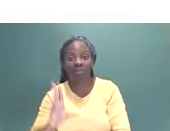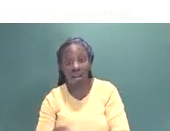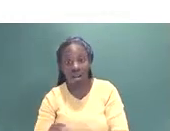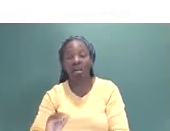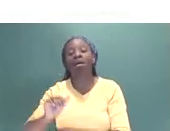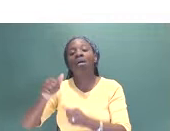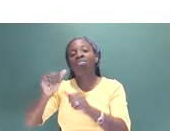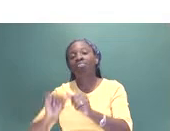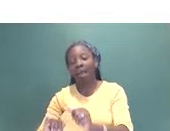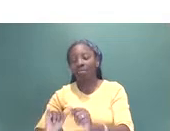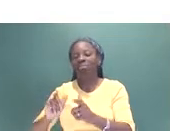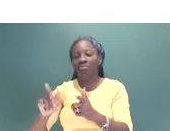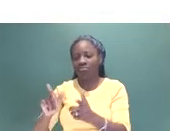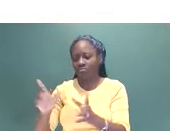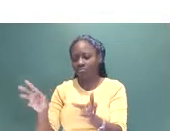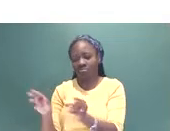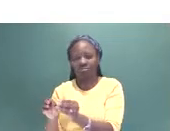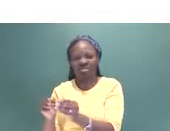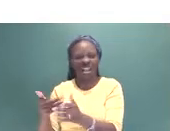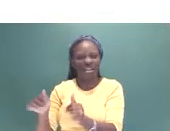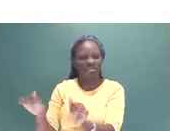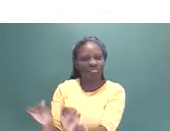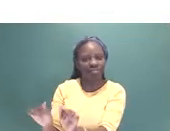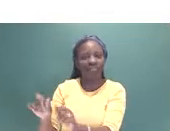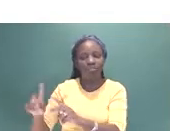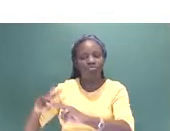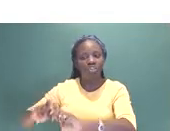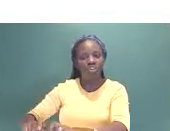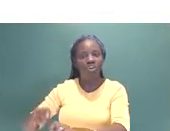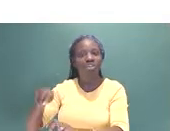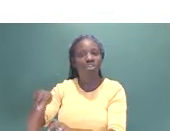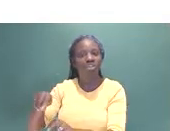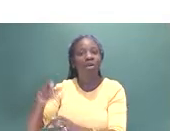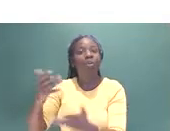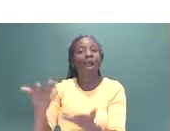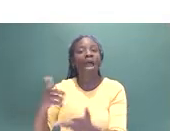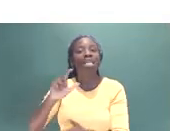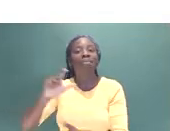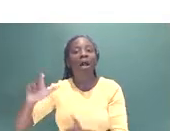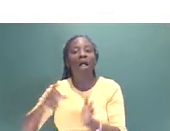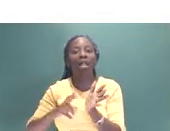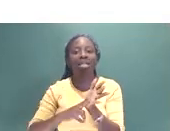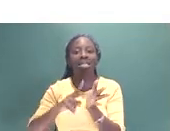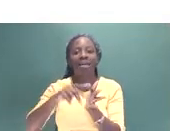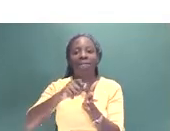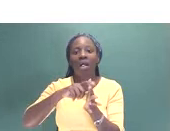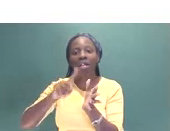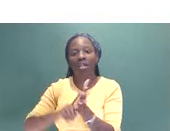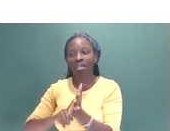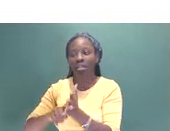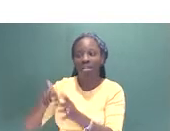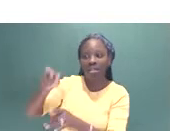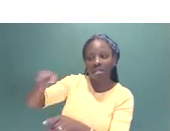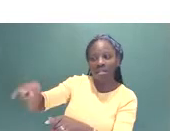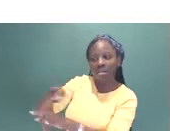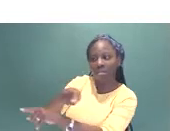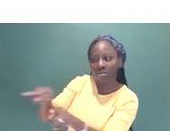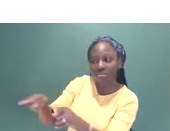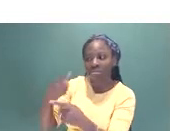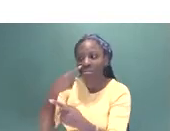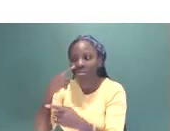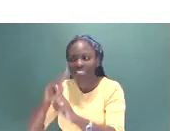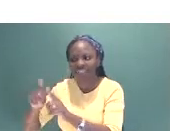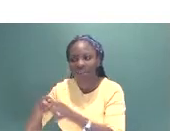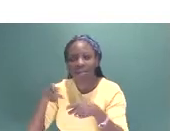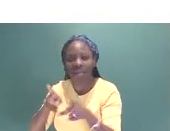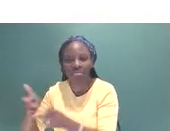small piece of work in Nepal, working with teenagers with disabilities in rural areas using innovative methodologies to find out what they